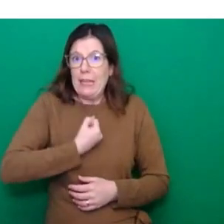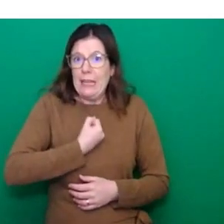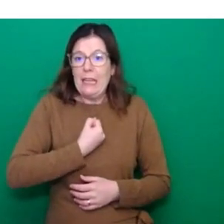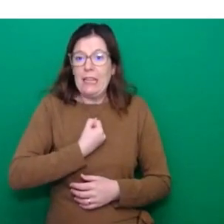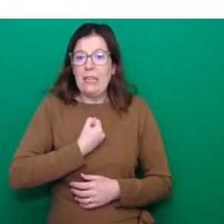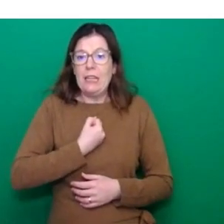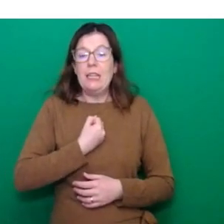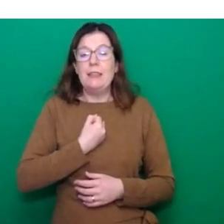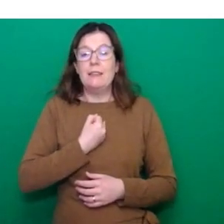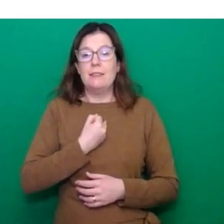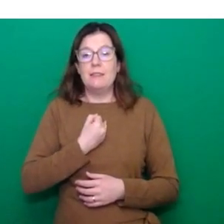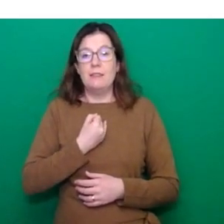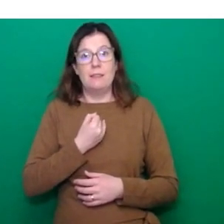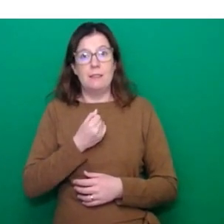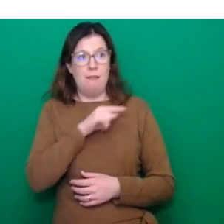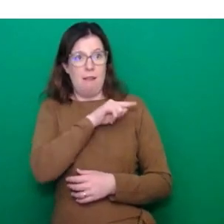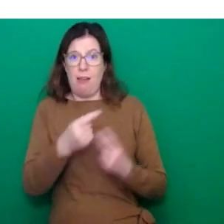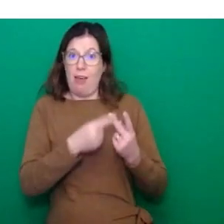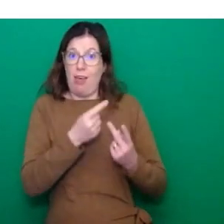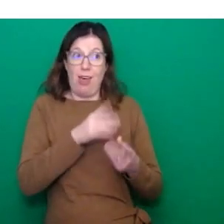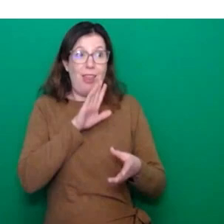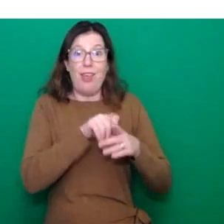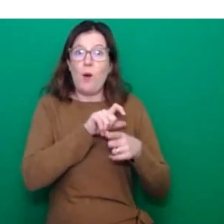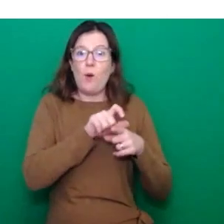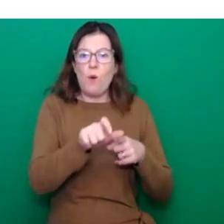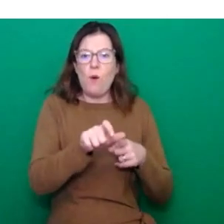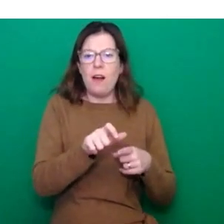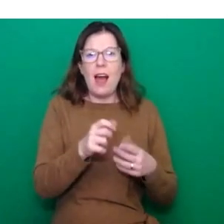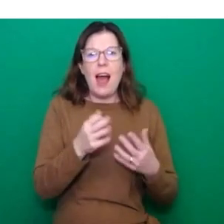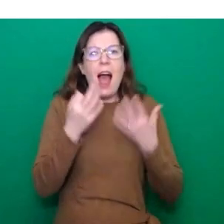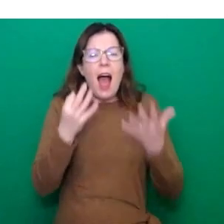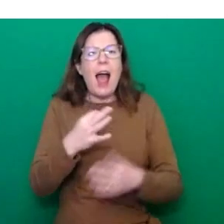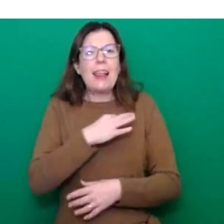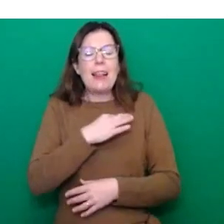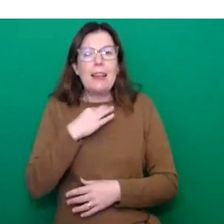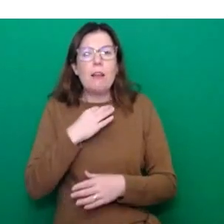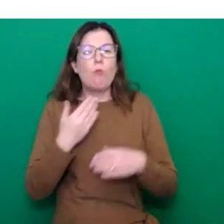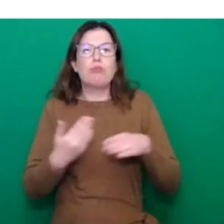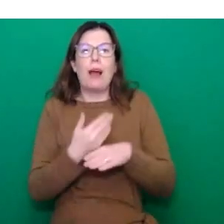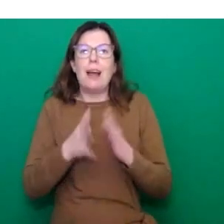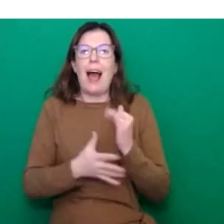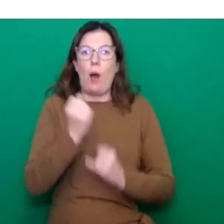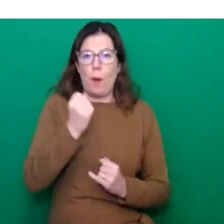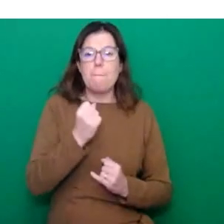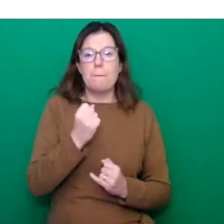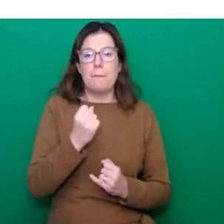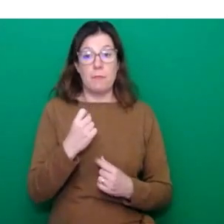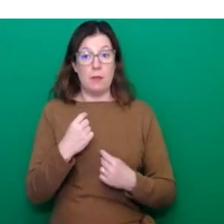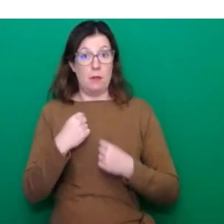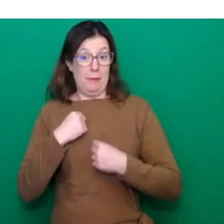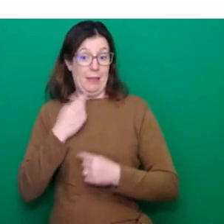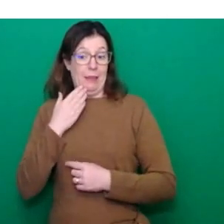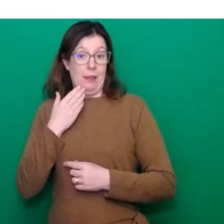for the other trainees, you were kind of saying that you have 8 clinical practice outcomes, whereas I